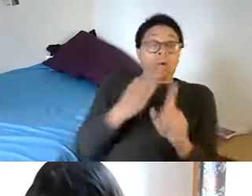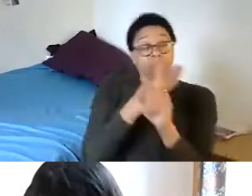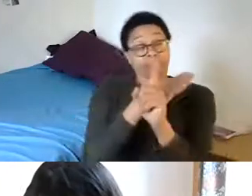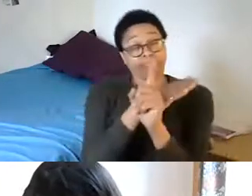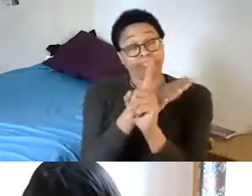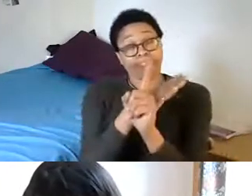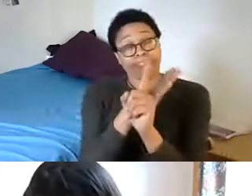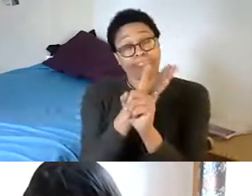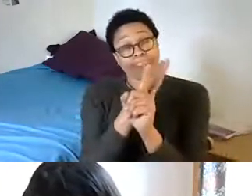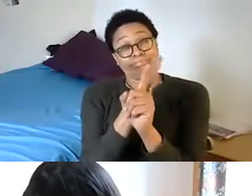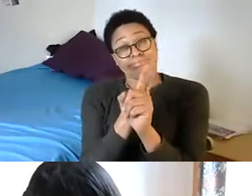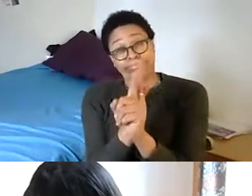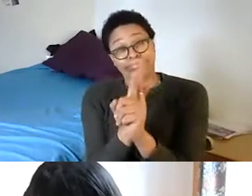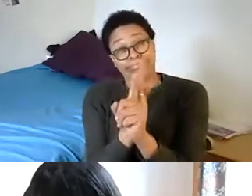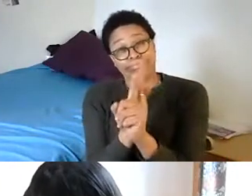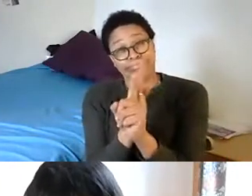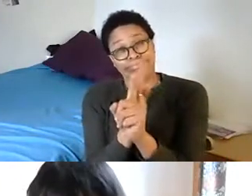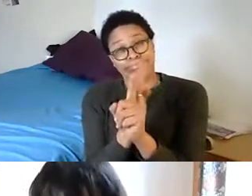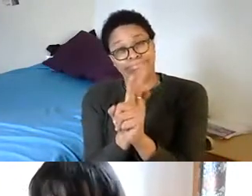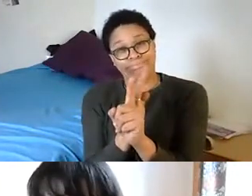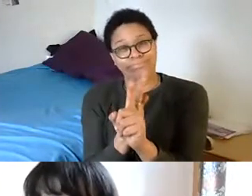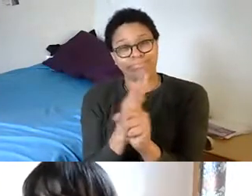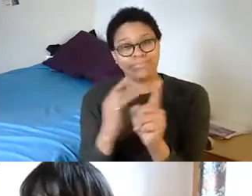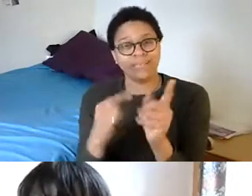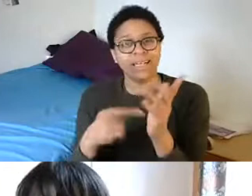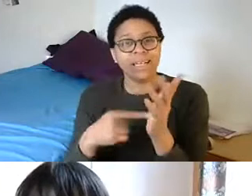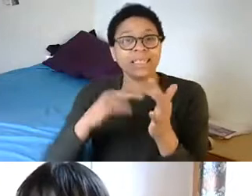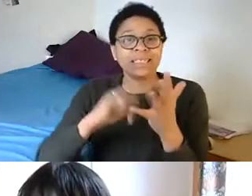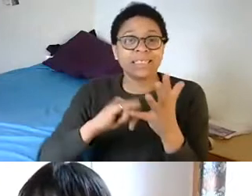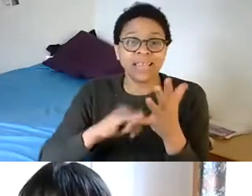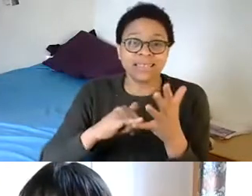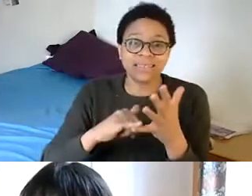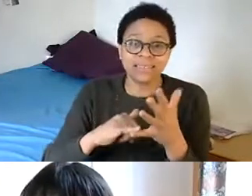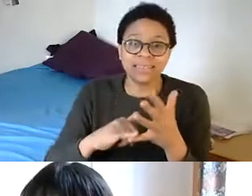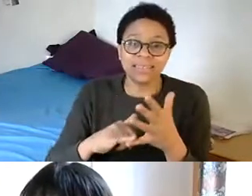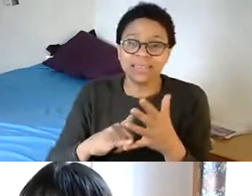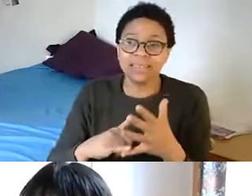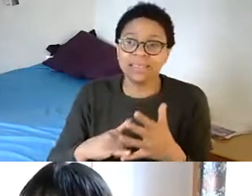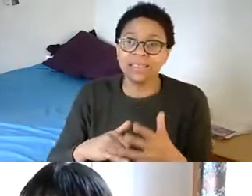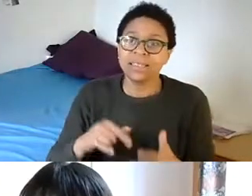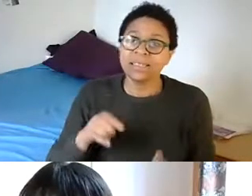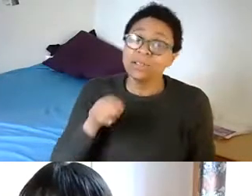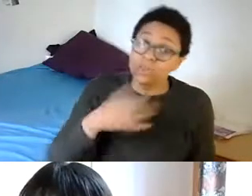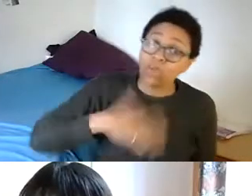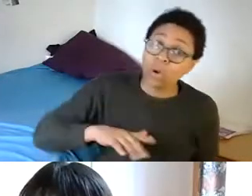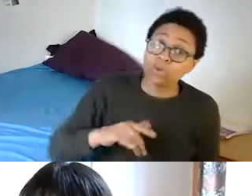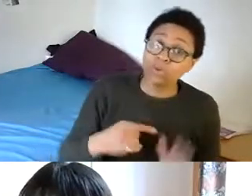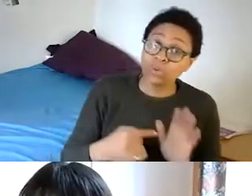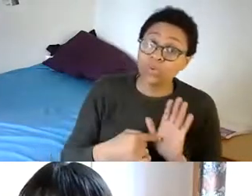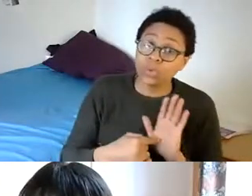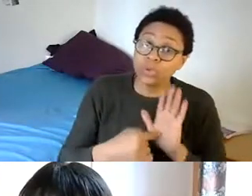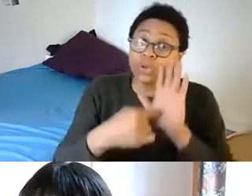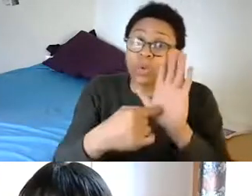time. I know, Tess, do you want to show us? We've probably only got about a minute more. Tess, if you want to show us another